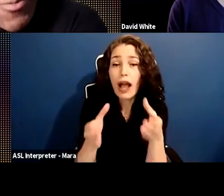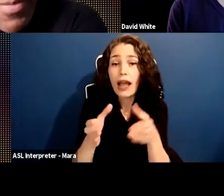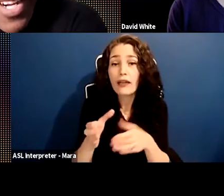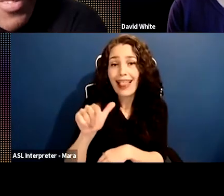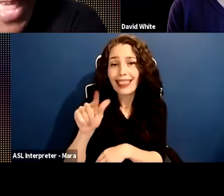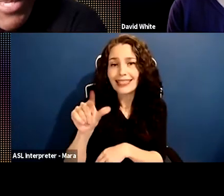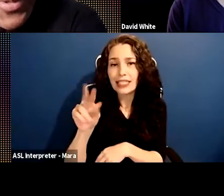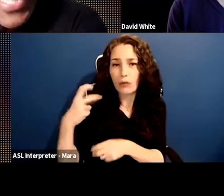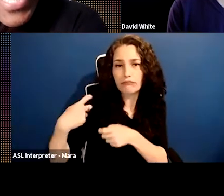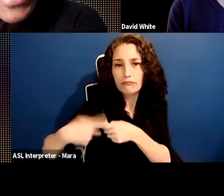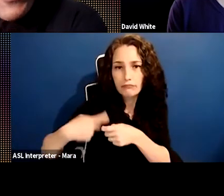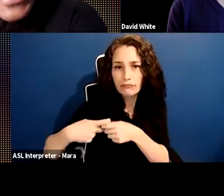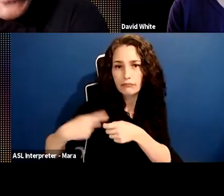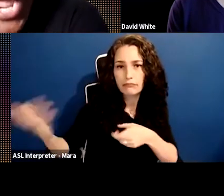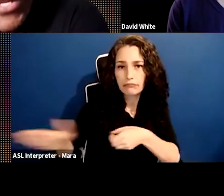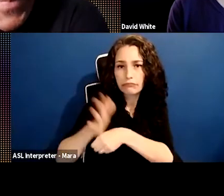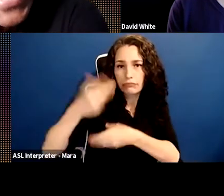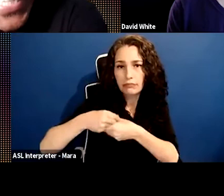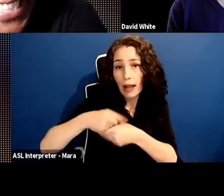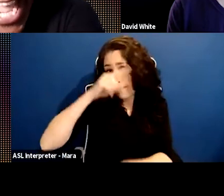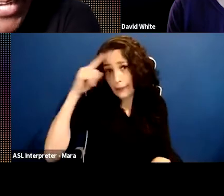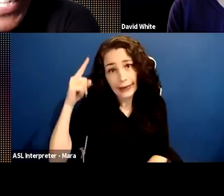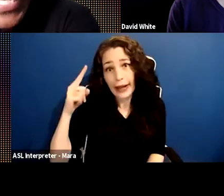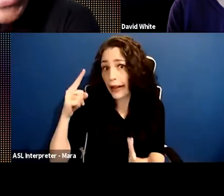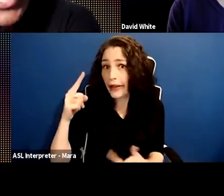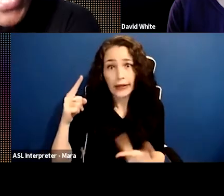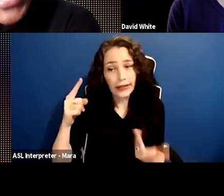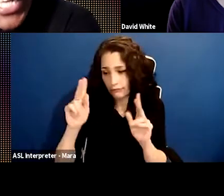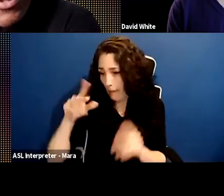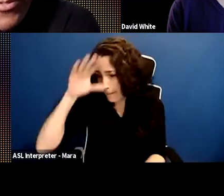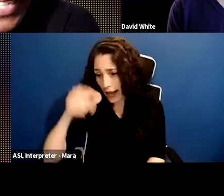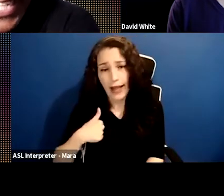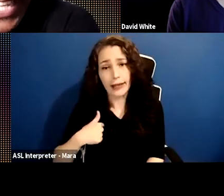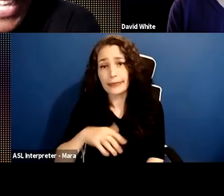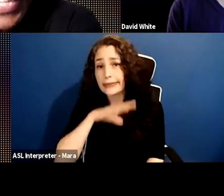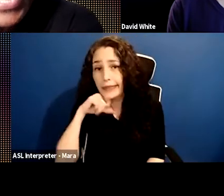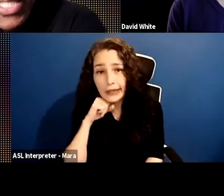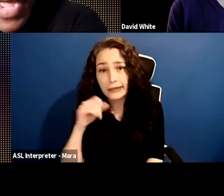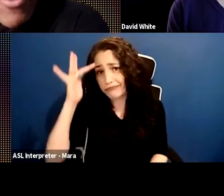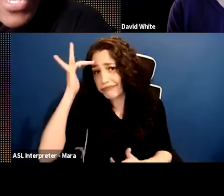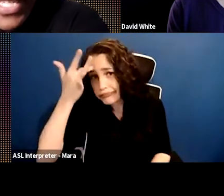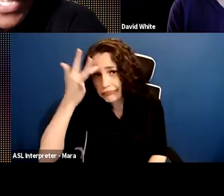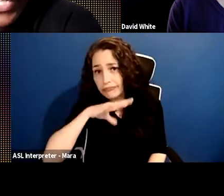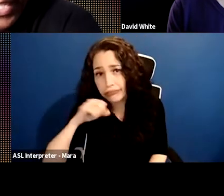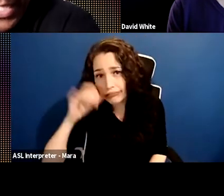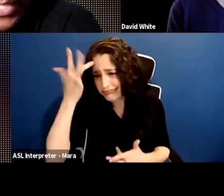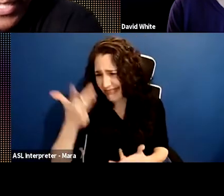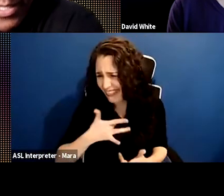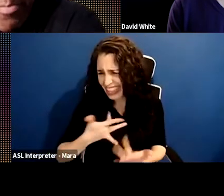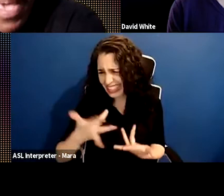a member of the Black community, sick and tired of being sick and tired is a translatable feeling that's inspiring